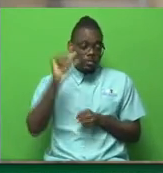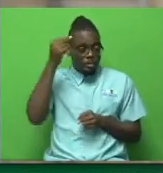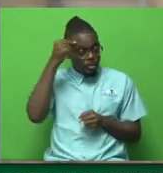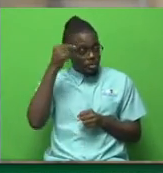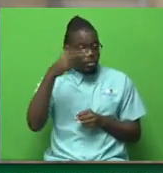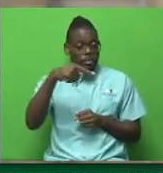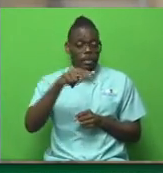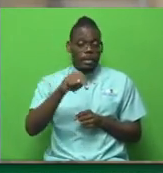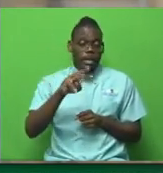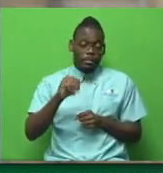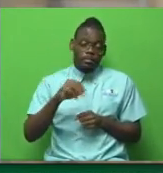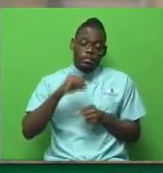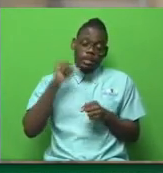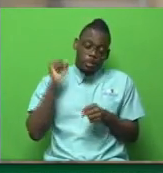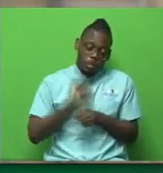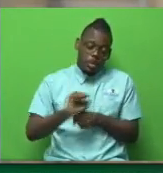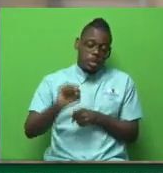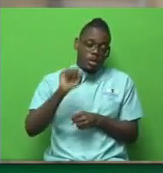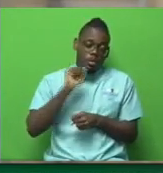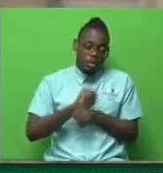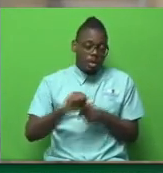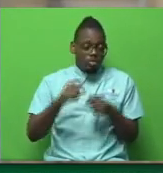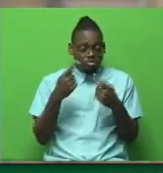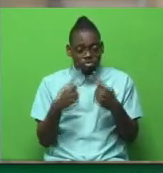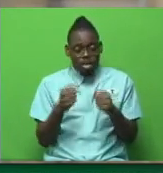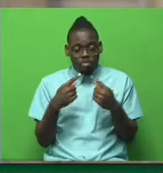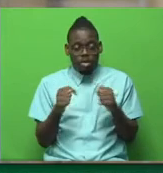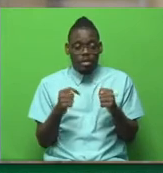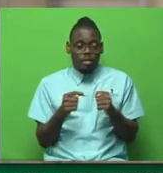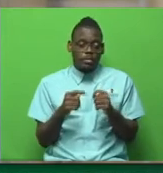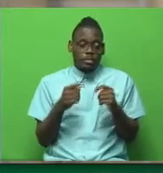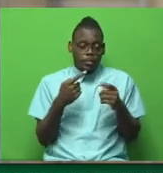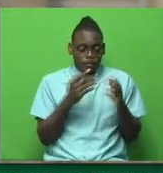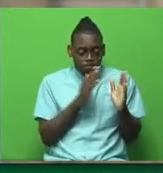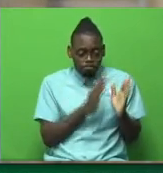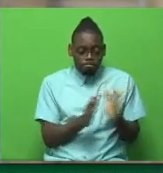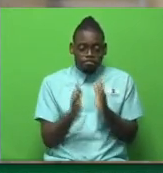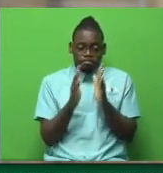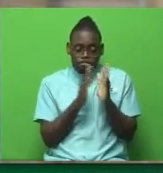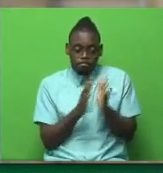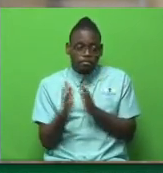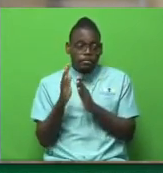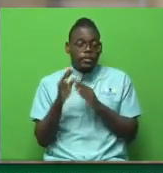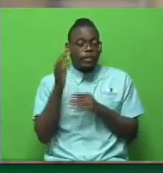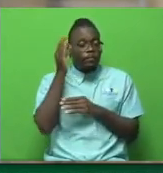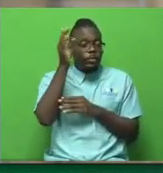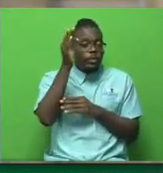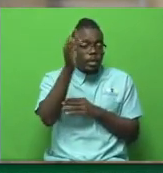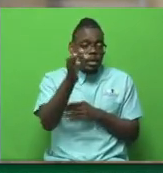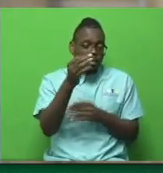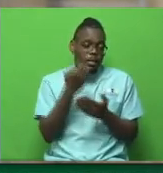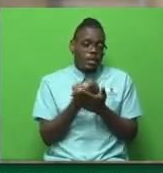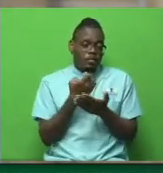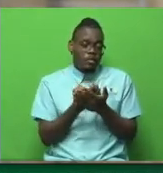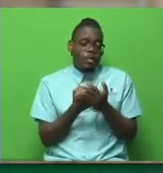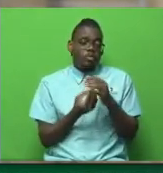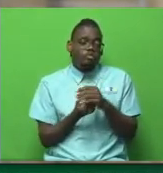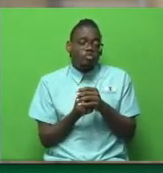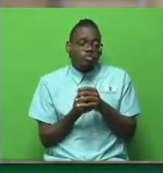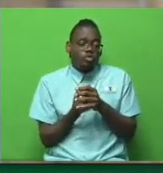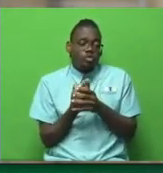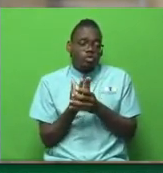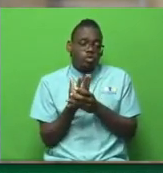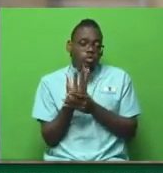to set this stage for economic growth going forward in spite of the various crises that we have faced and that is exactly what we have